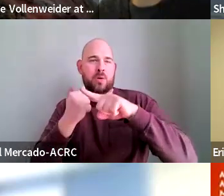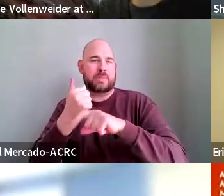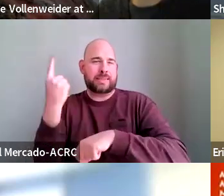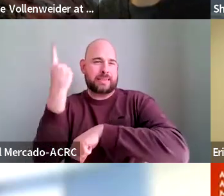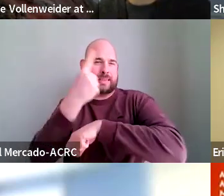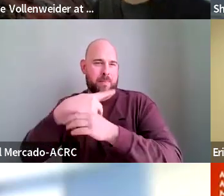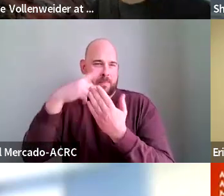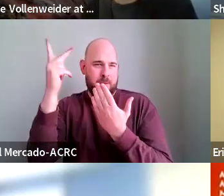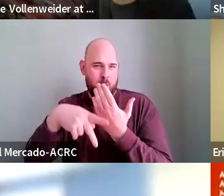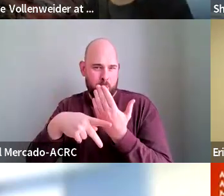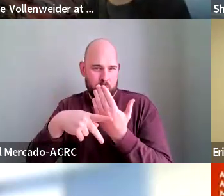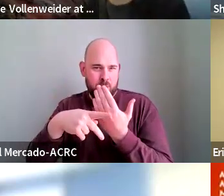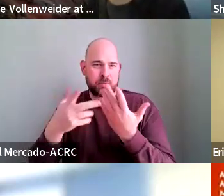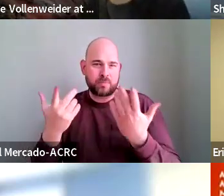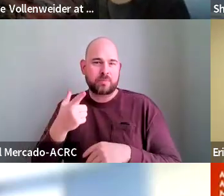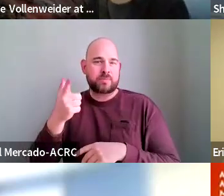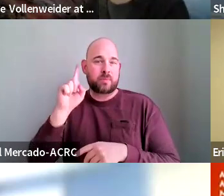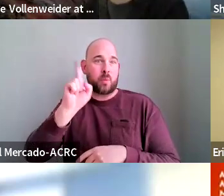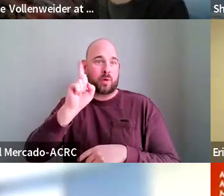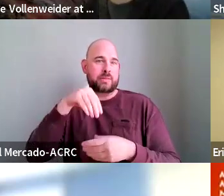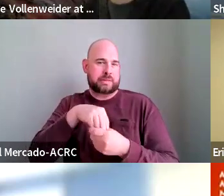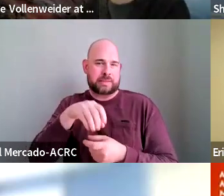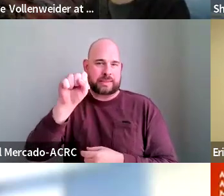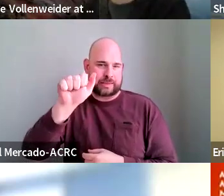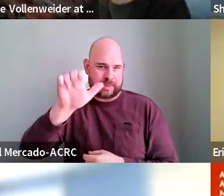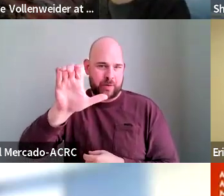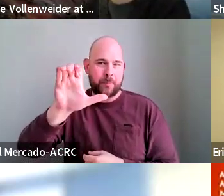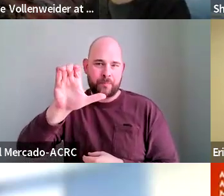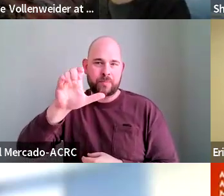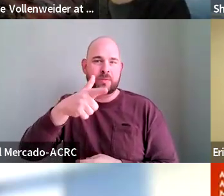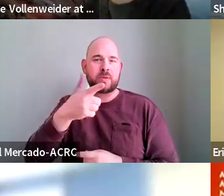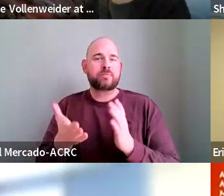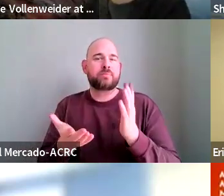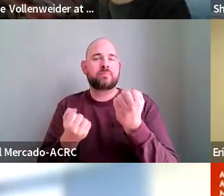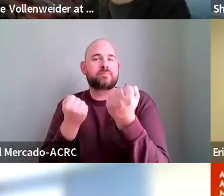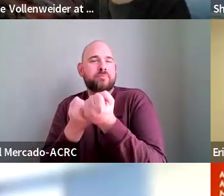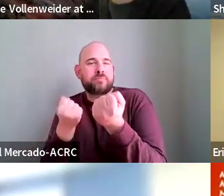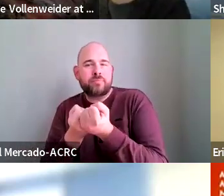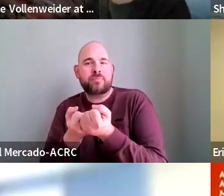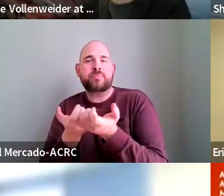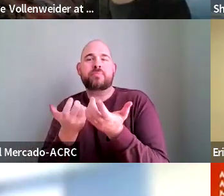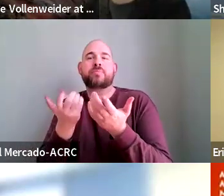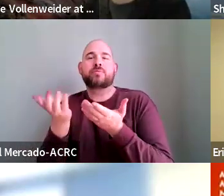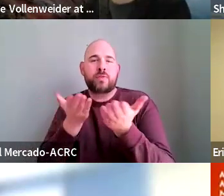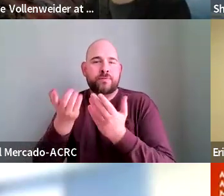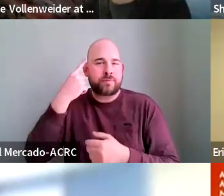They typically will call it the Excel Deaf Plus Day Program. So that is in Sacramento.